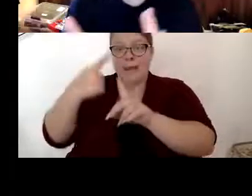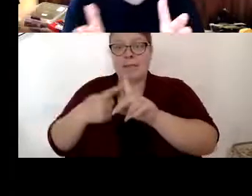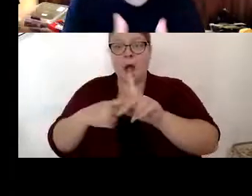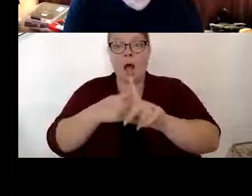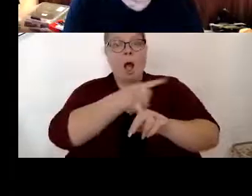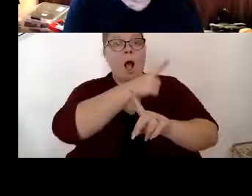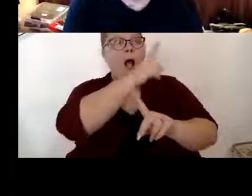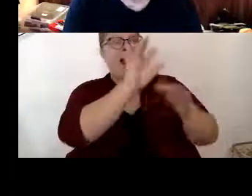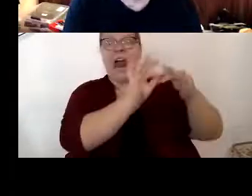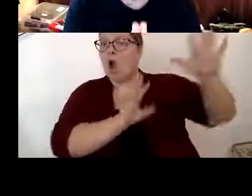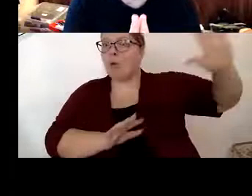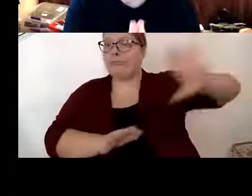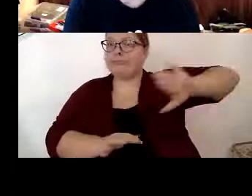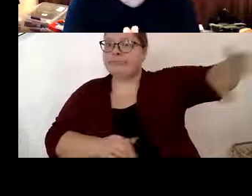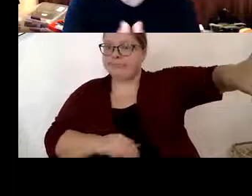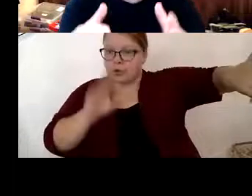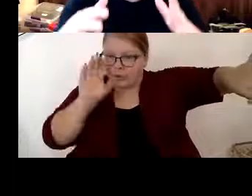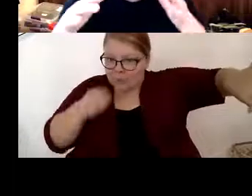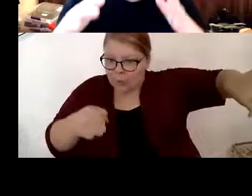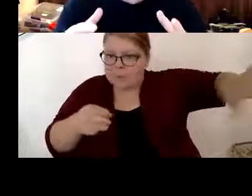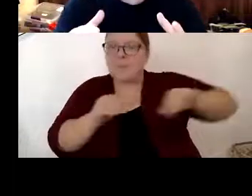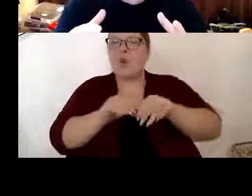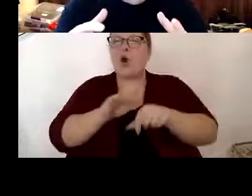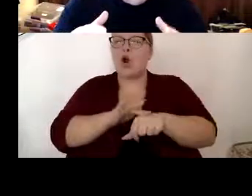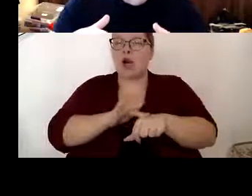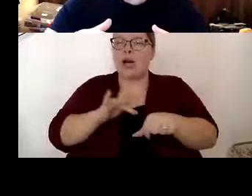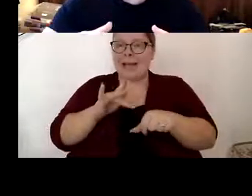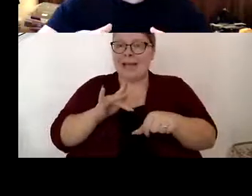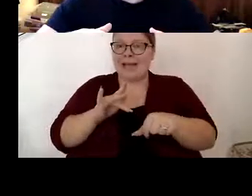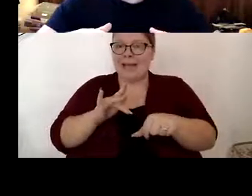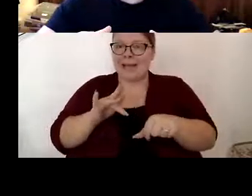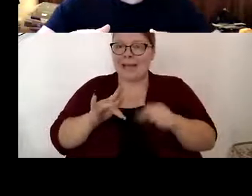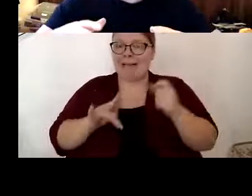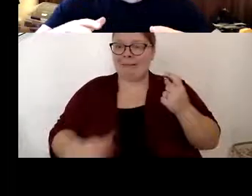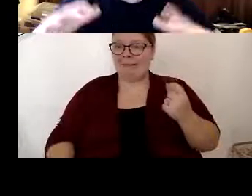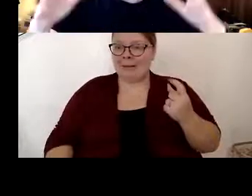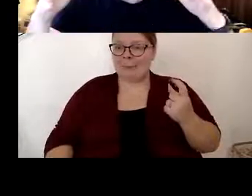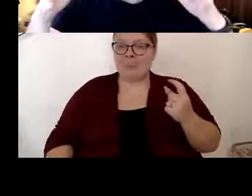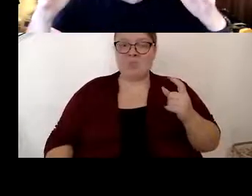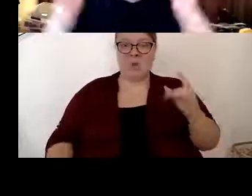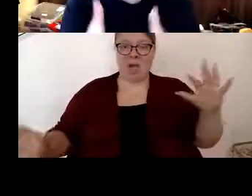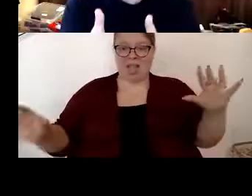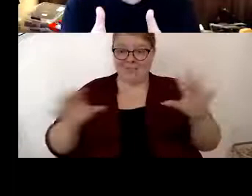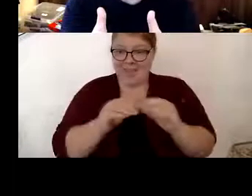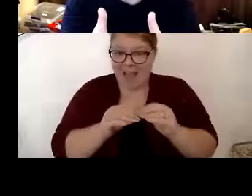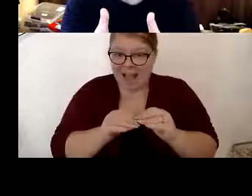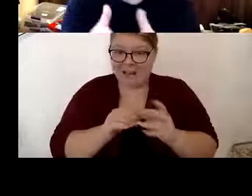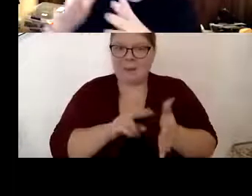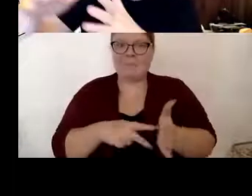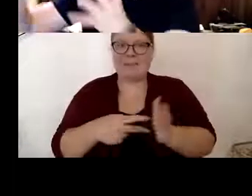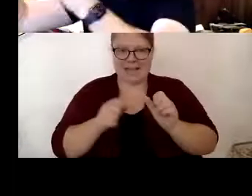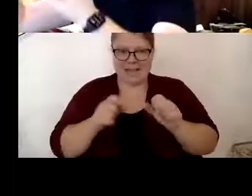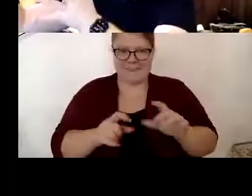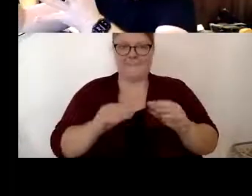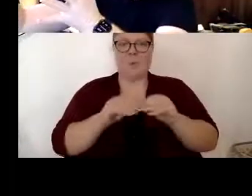to refocus my attention sooner. Collectively, then, I'm able to spend more time being present